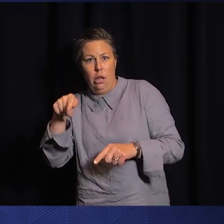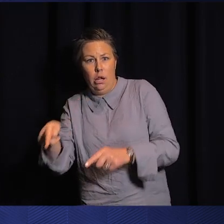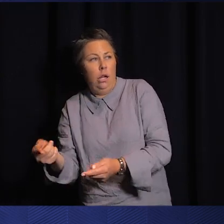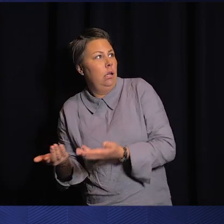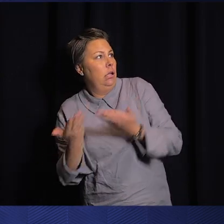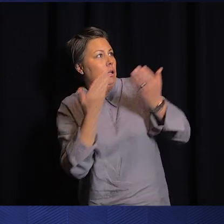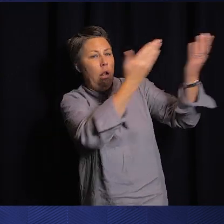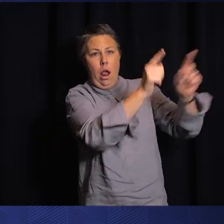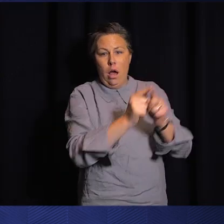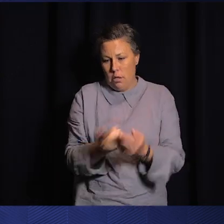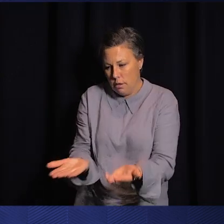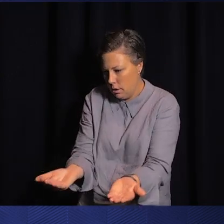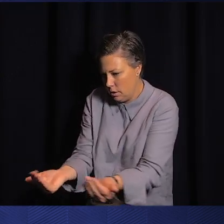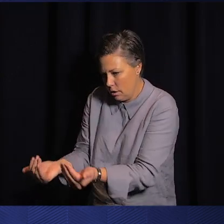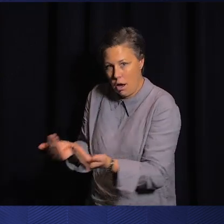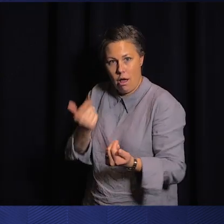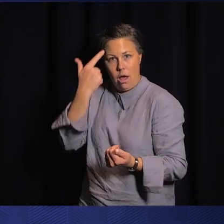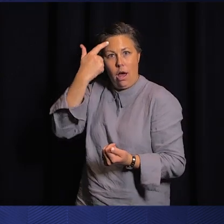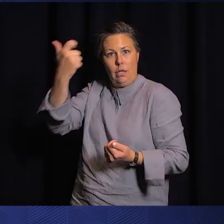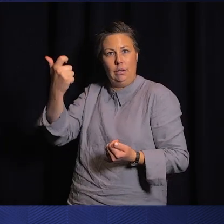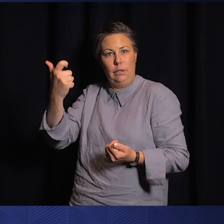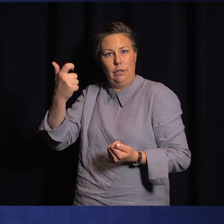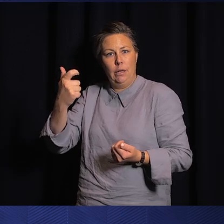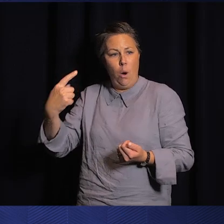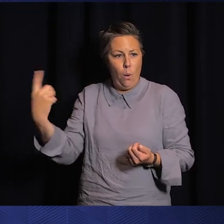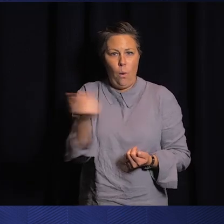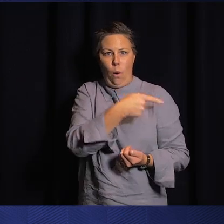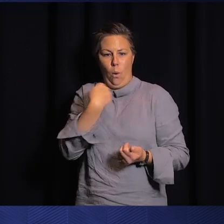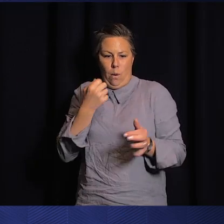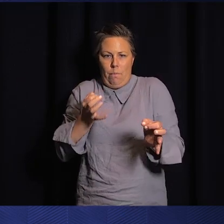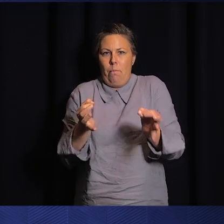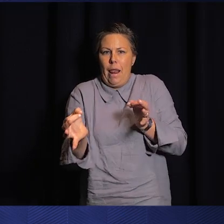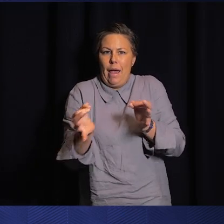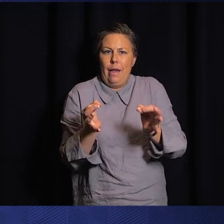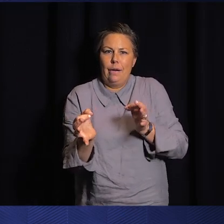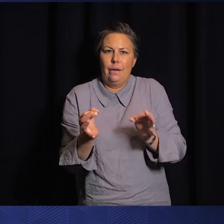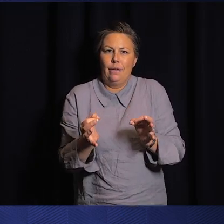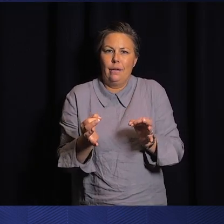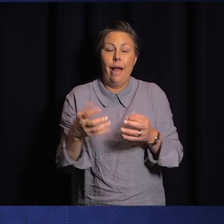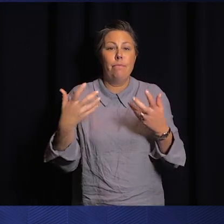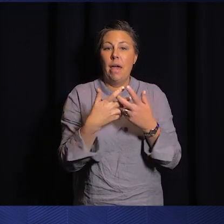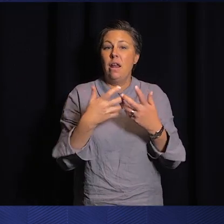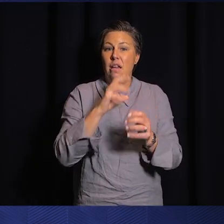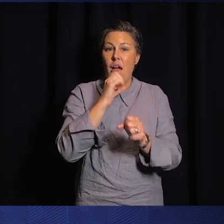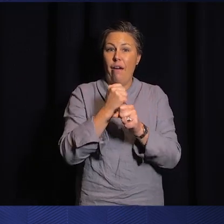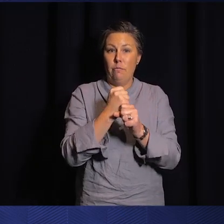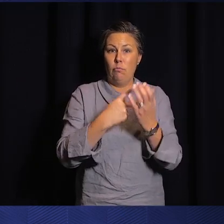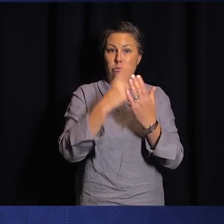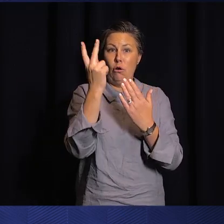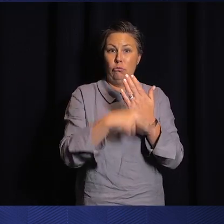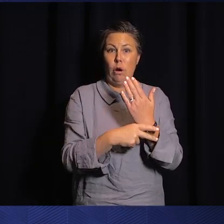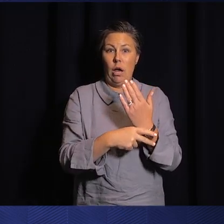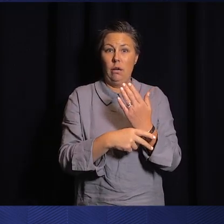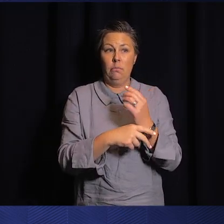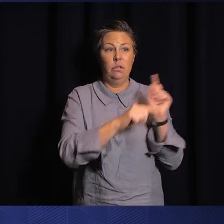to implement the way we designed this strategy. Many of the government programs are already incorporated in this